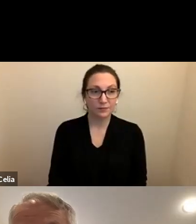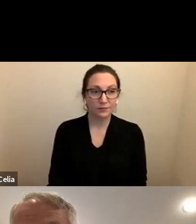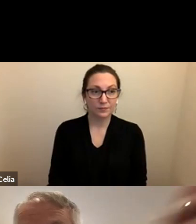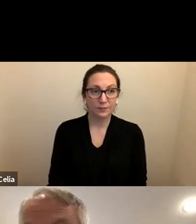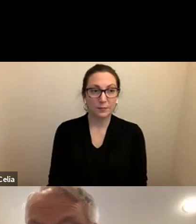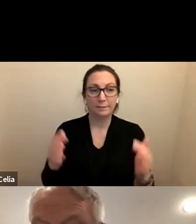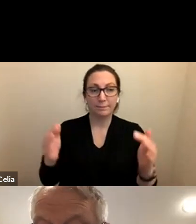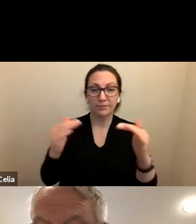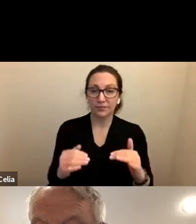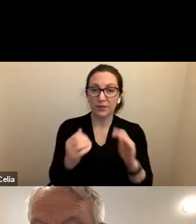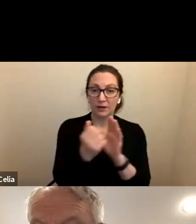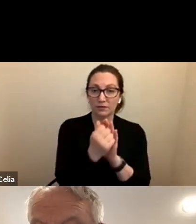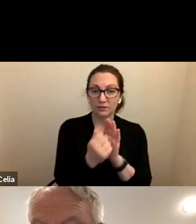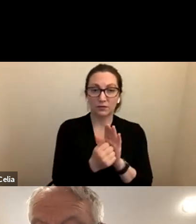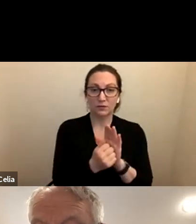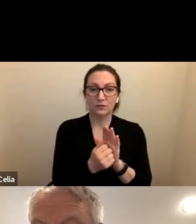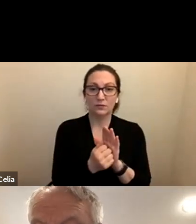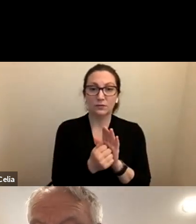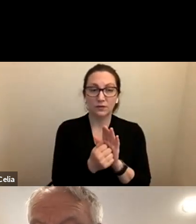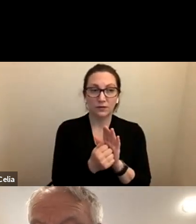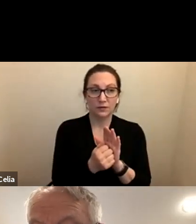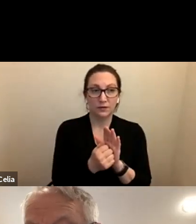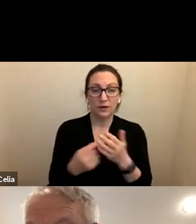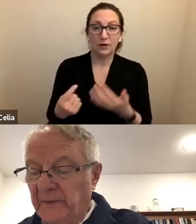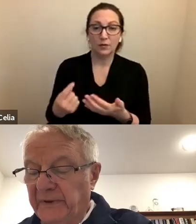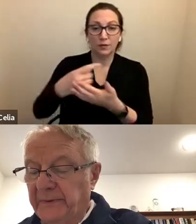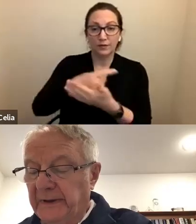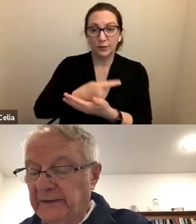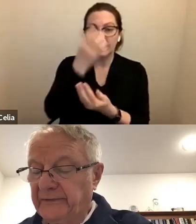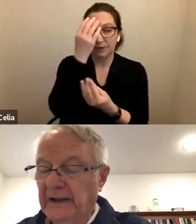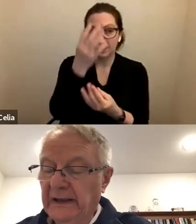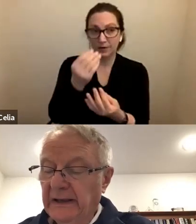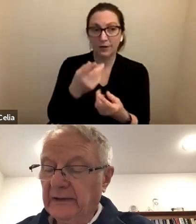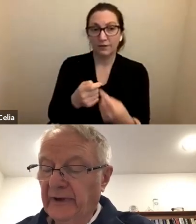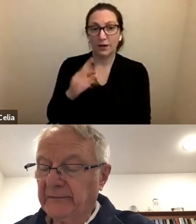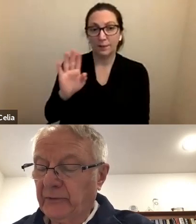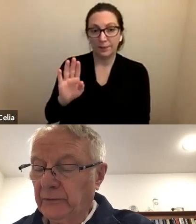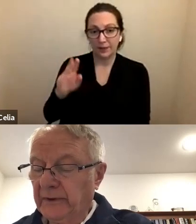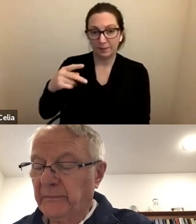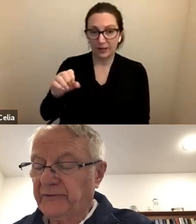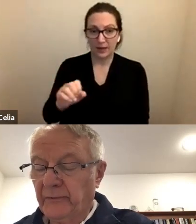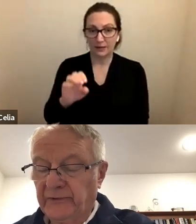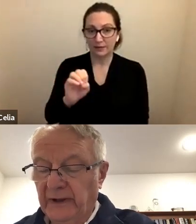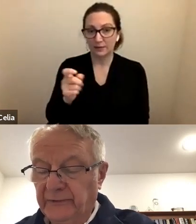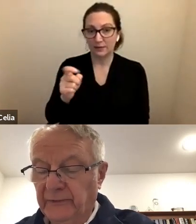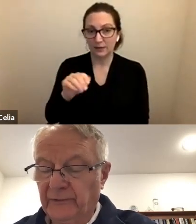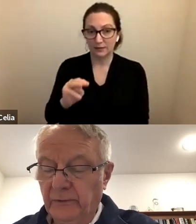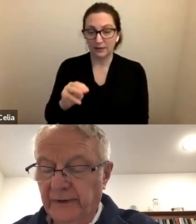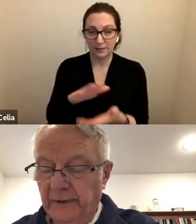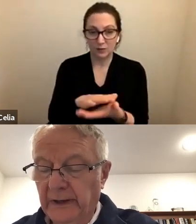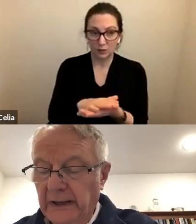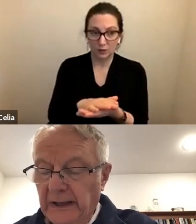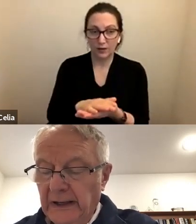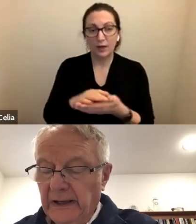Moving on, the next item on the agenda is a review of data from the BPS exam school admission results for